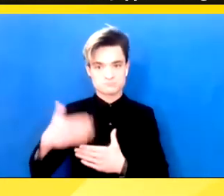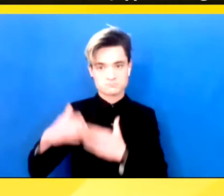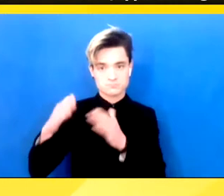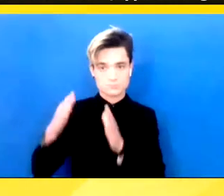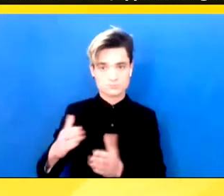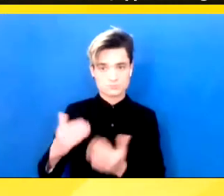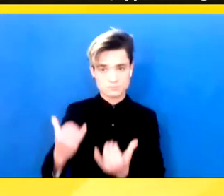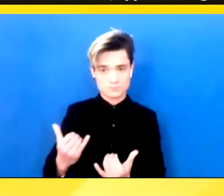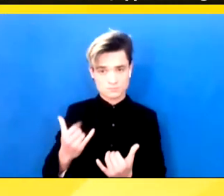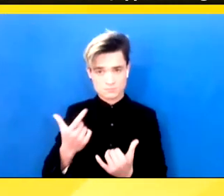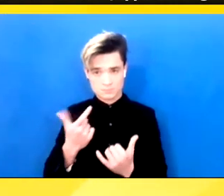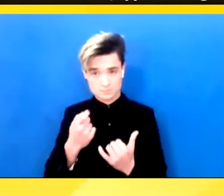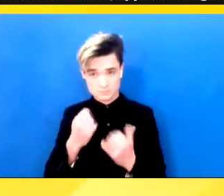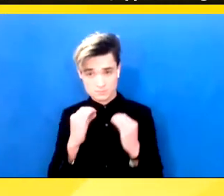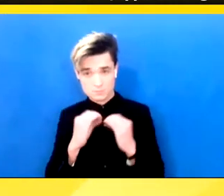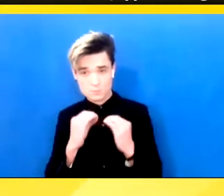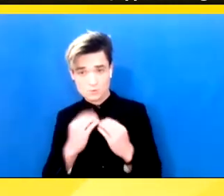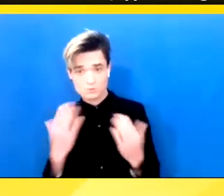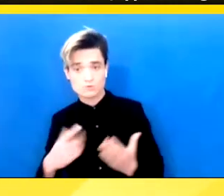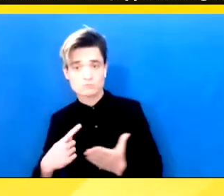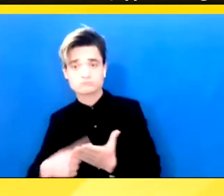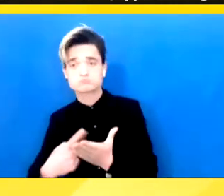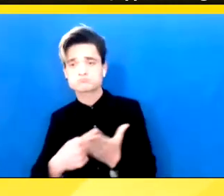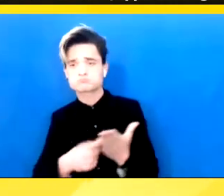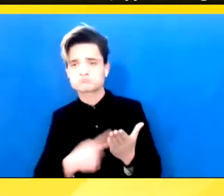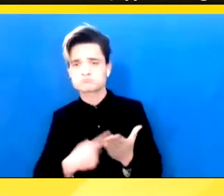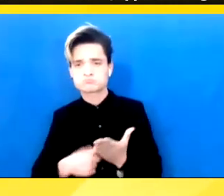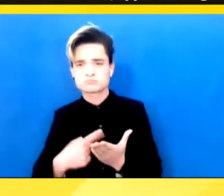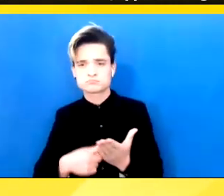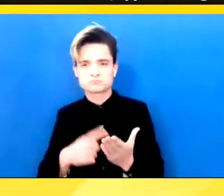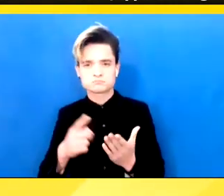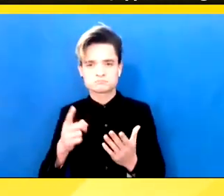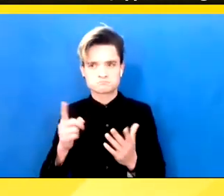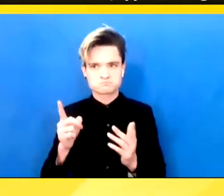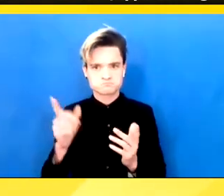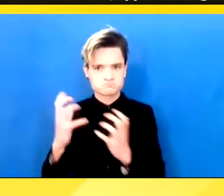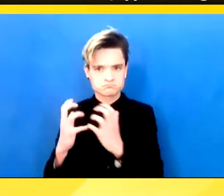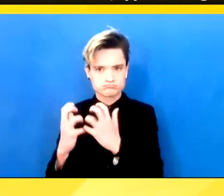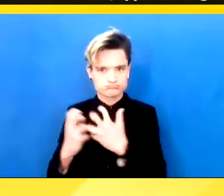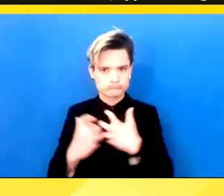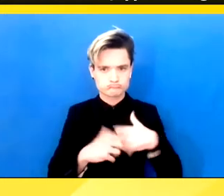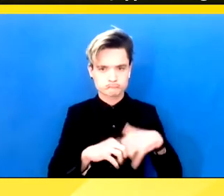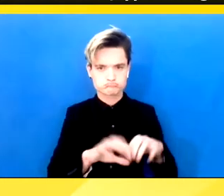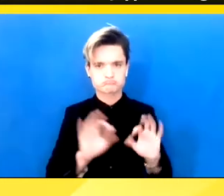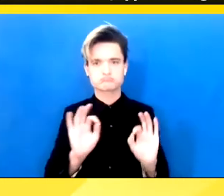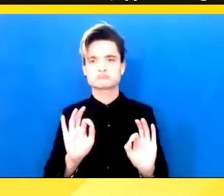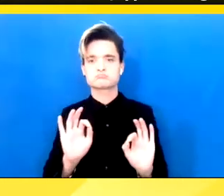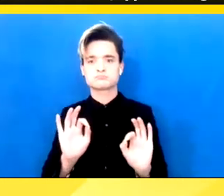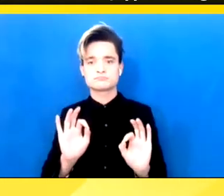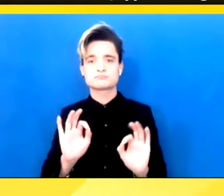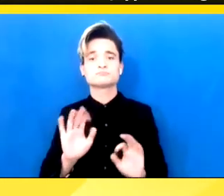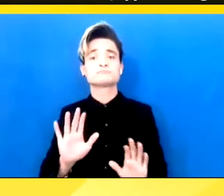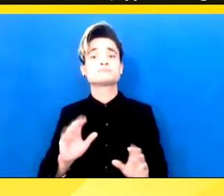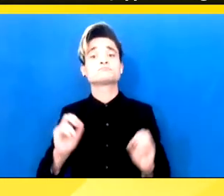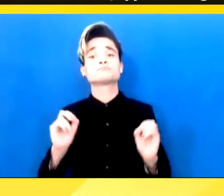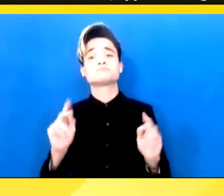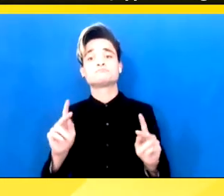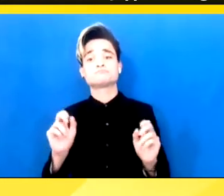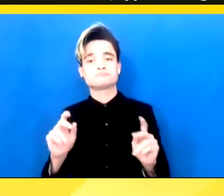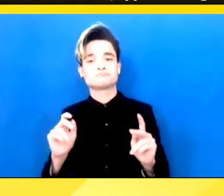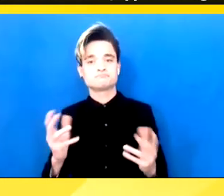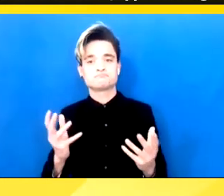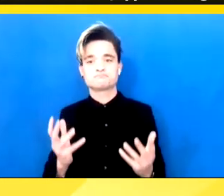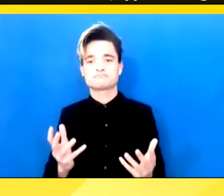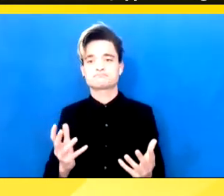mean, after all of this. That's right. Okay, well, I'm about to put him on the spot because he didn't know I was going to ask him to come up. But